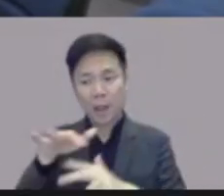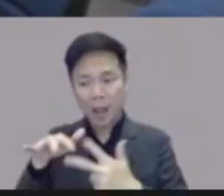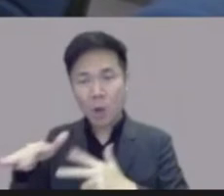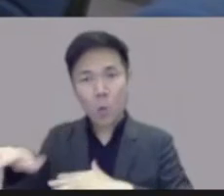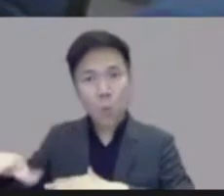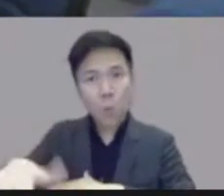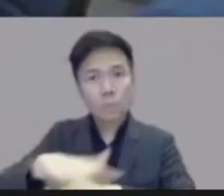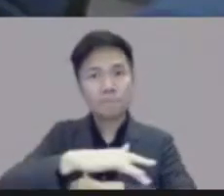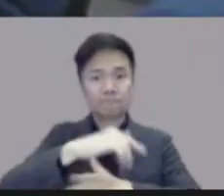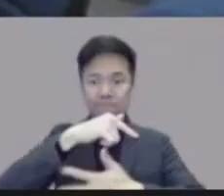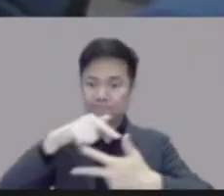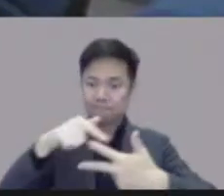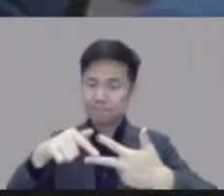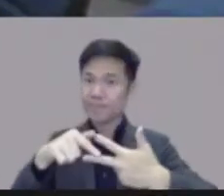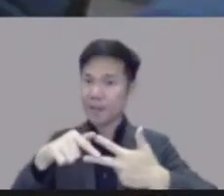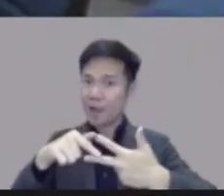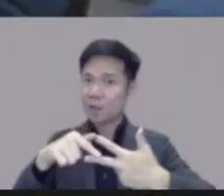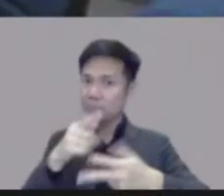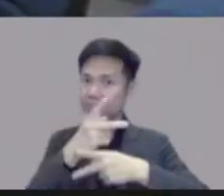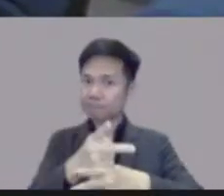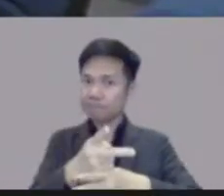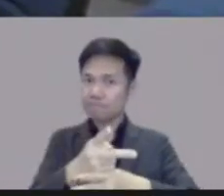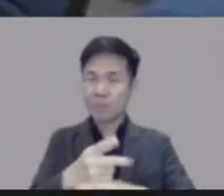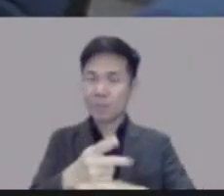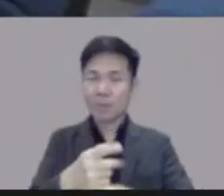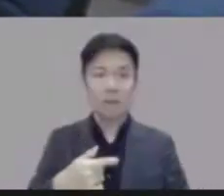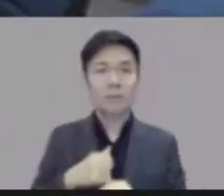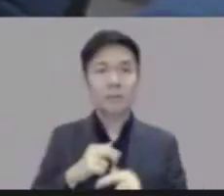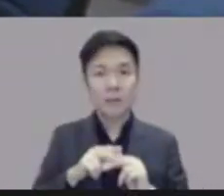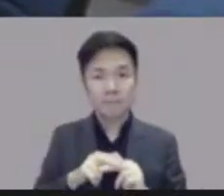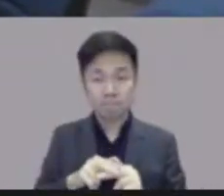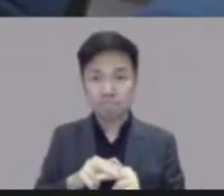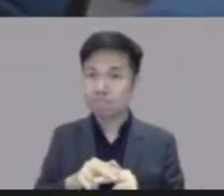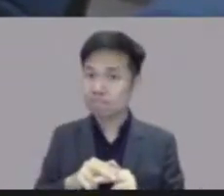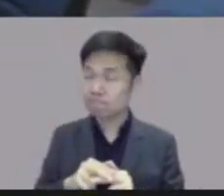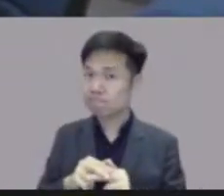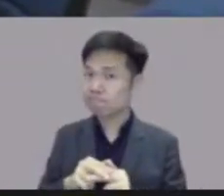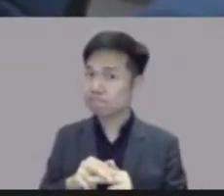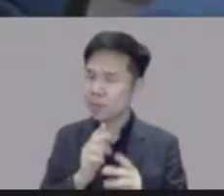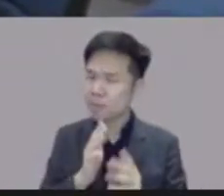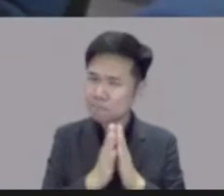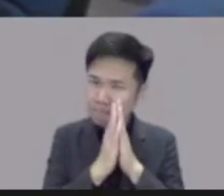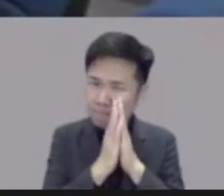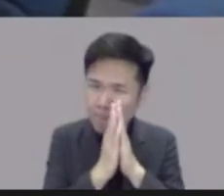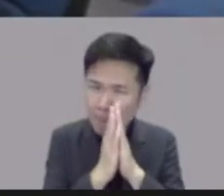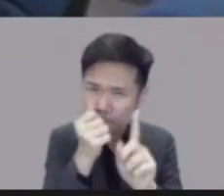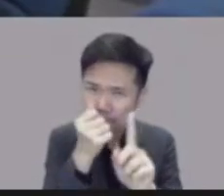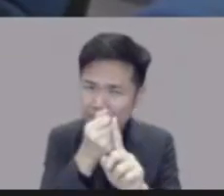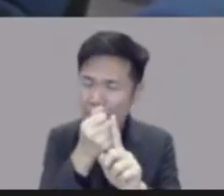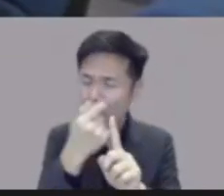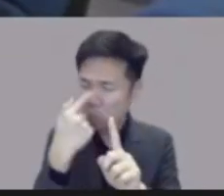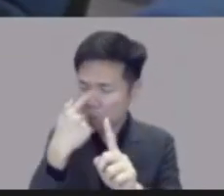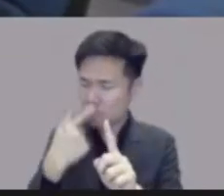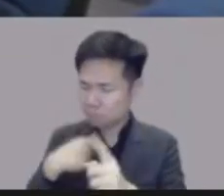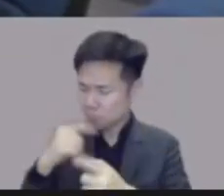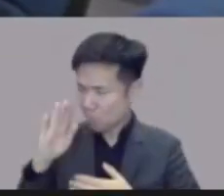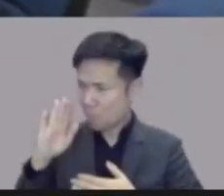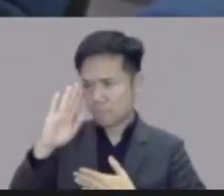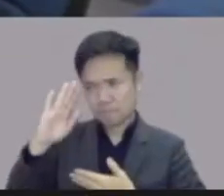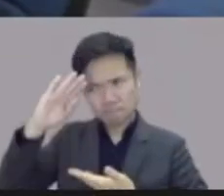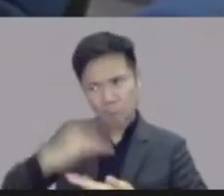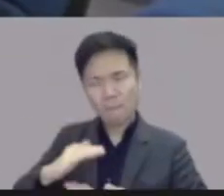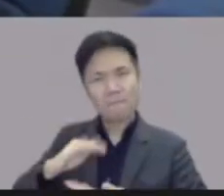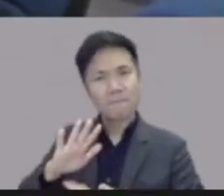of the region and by the region to advocate for reductions in current Global emissions by 50 by 2030